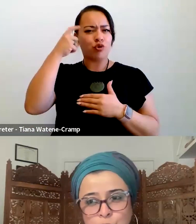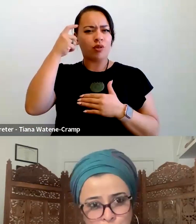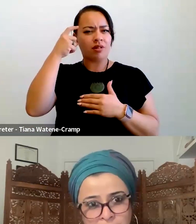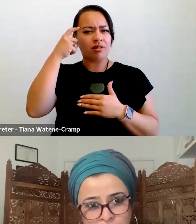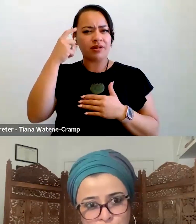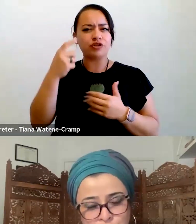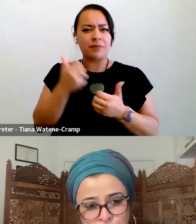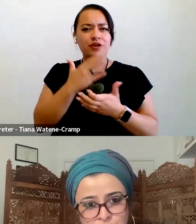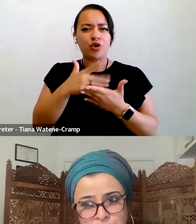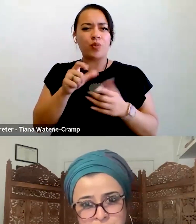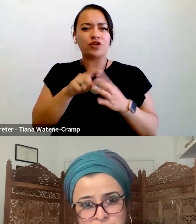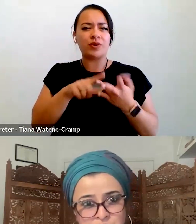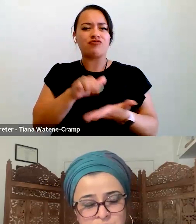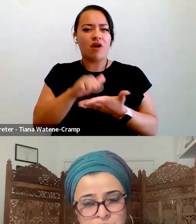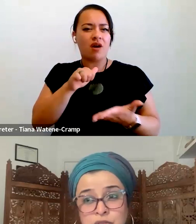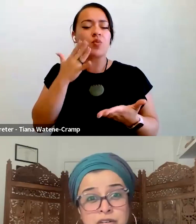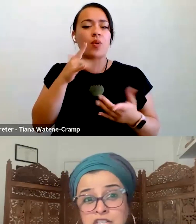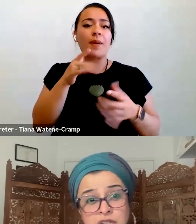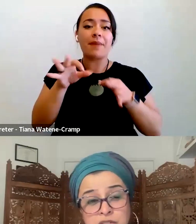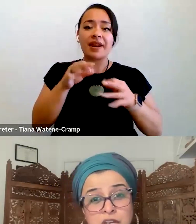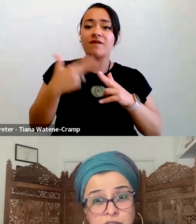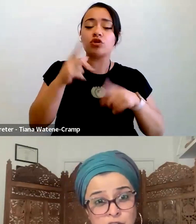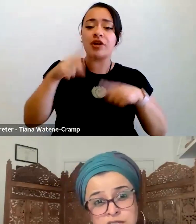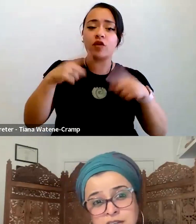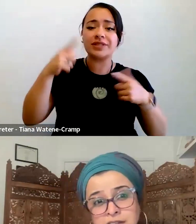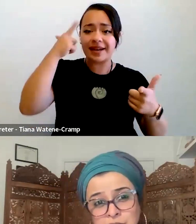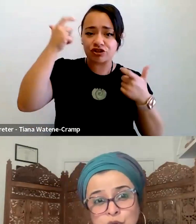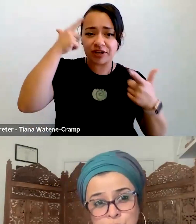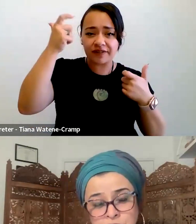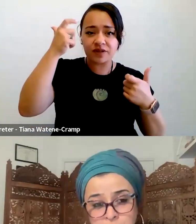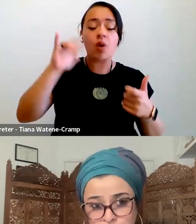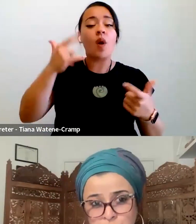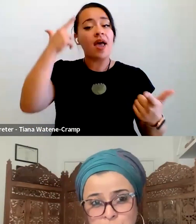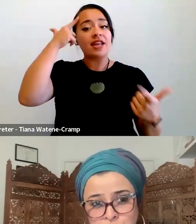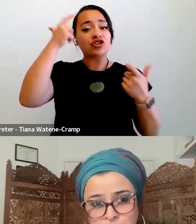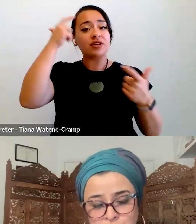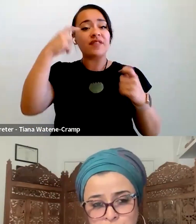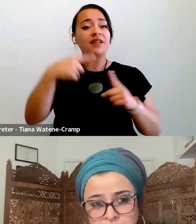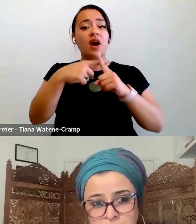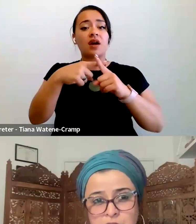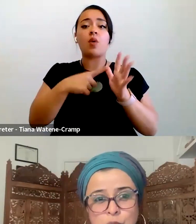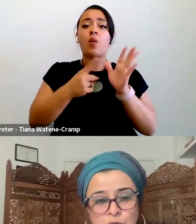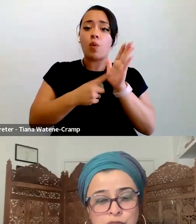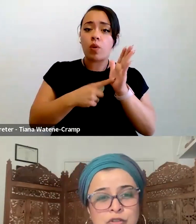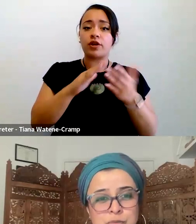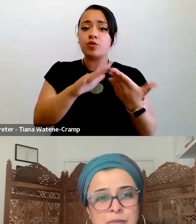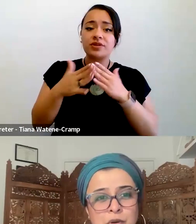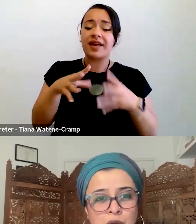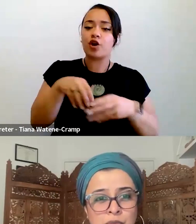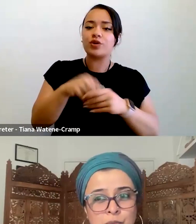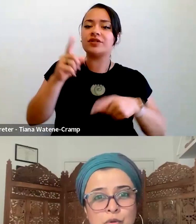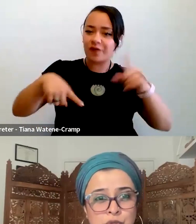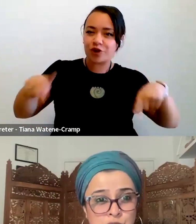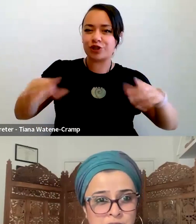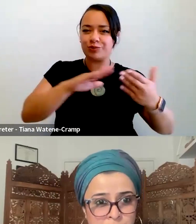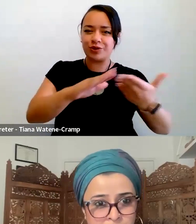right when you're planning for diverse initiatives, or even initiatives that are going to target all communities, which include diverse communities, when there are diverse